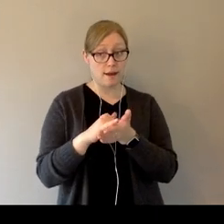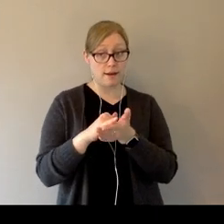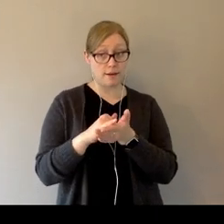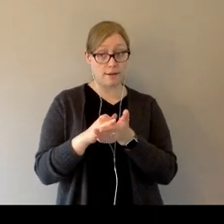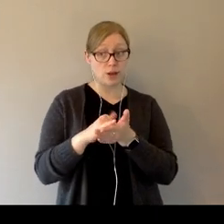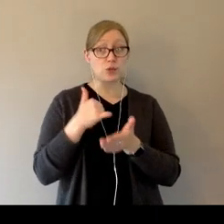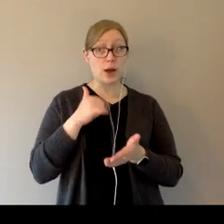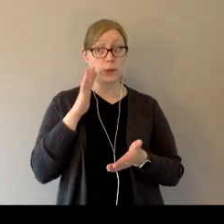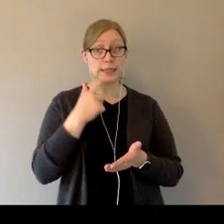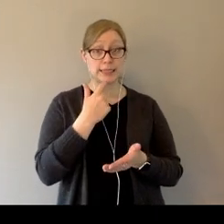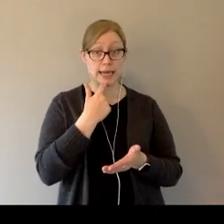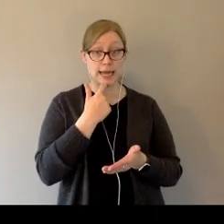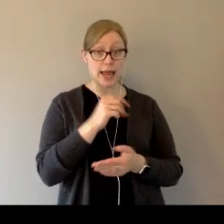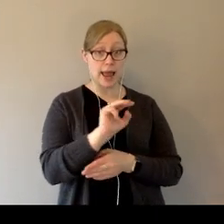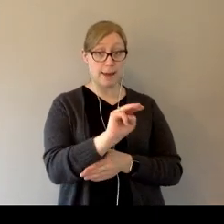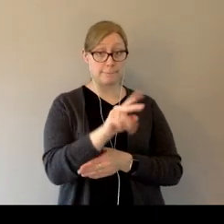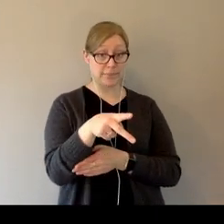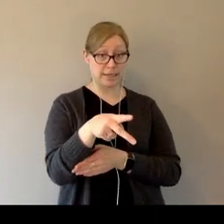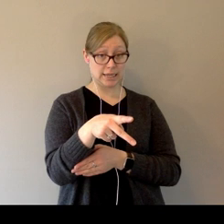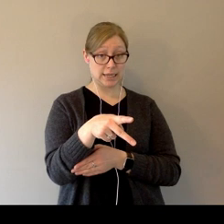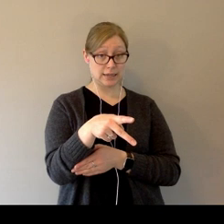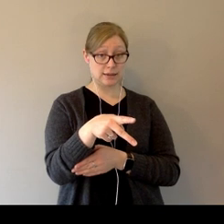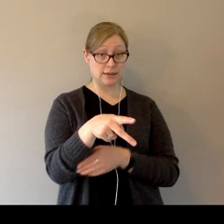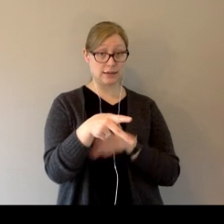that MP